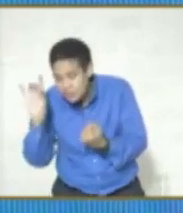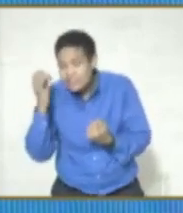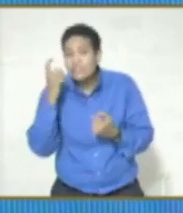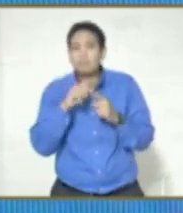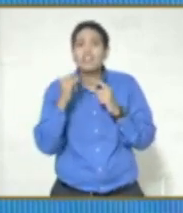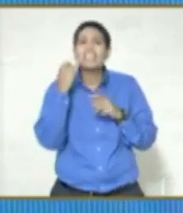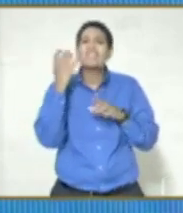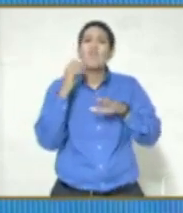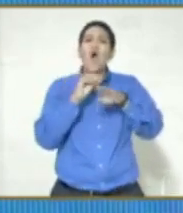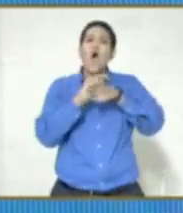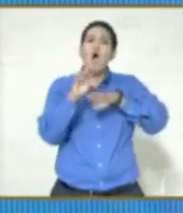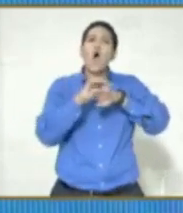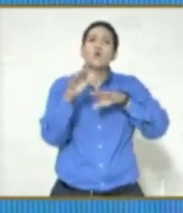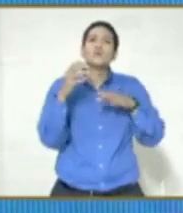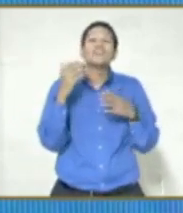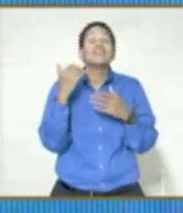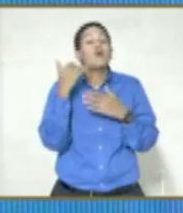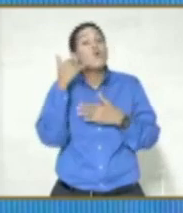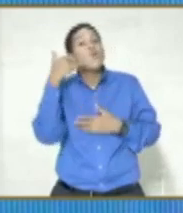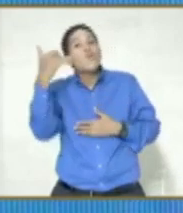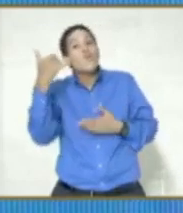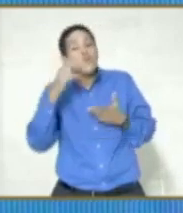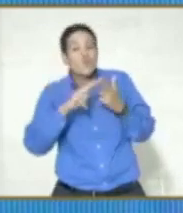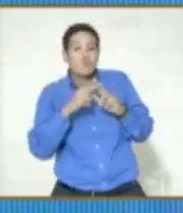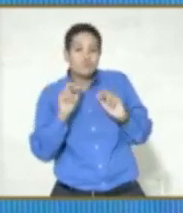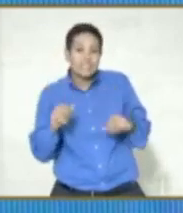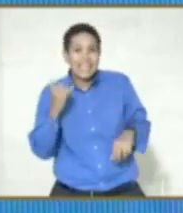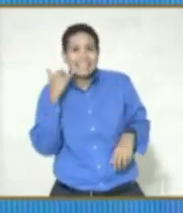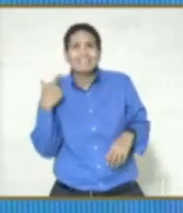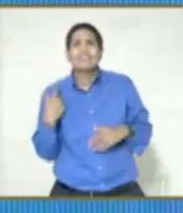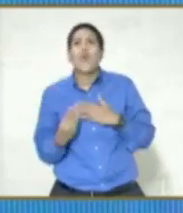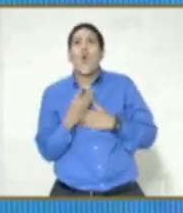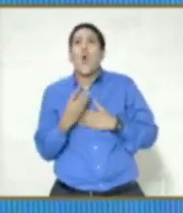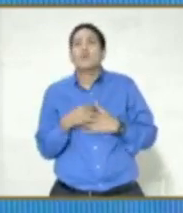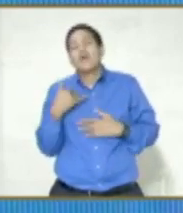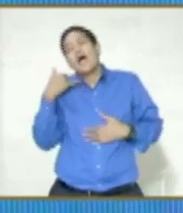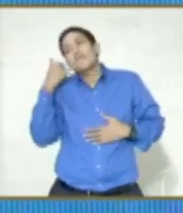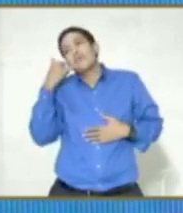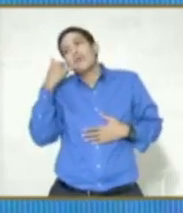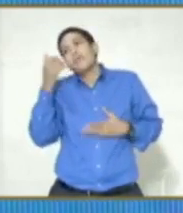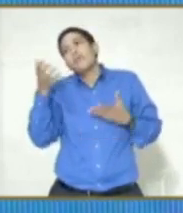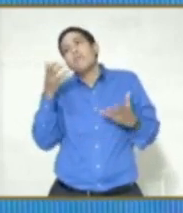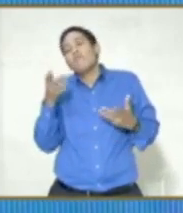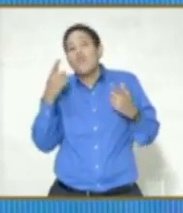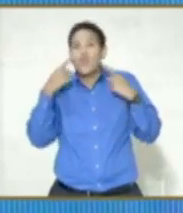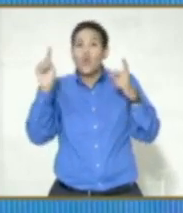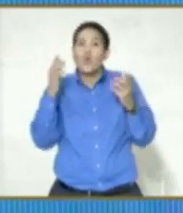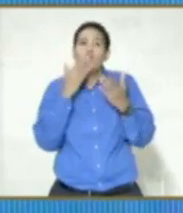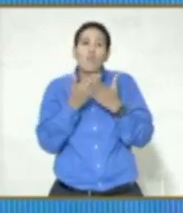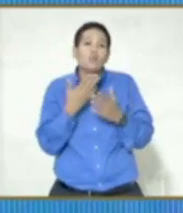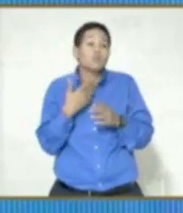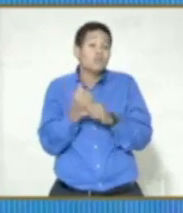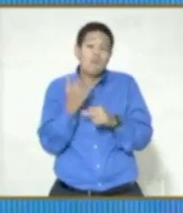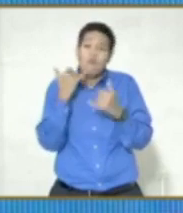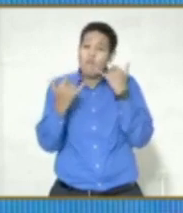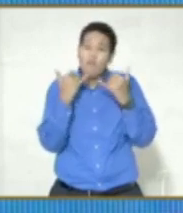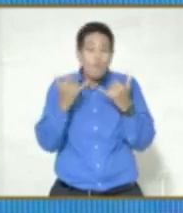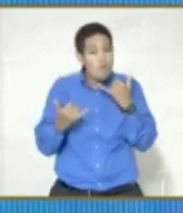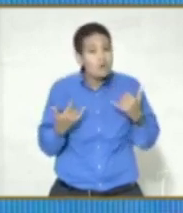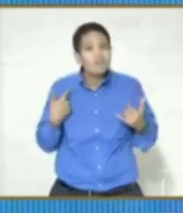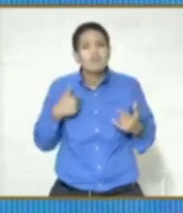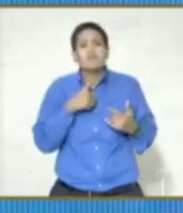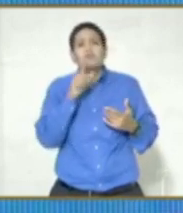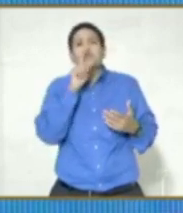counseling, the helplines are also available for that as well. And it has been working very well. We have been getting the calls and we have been